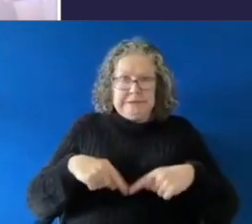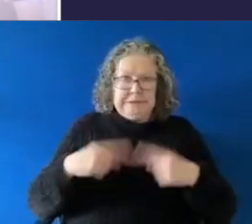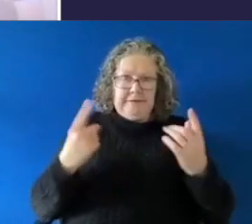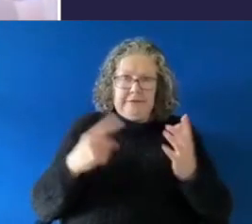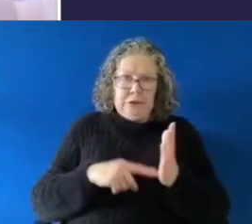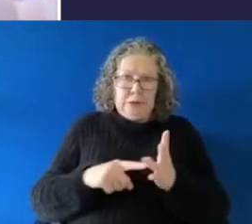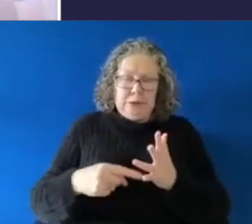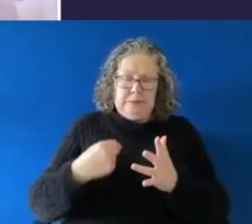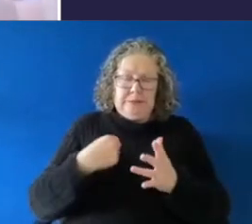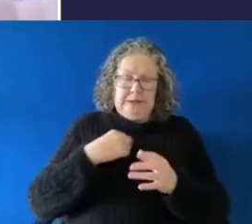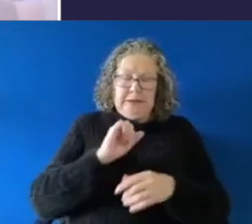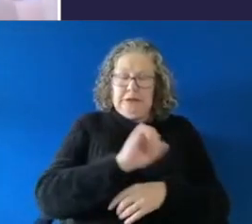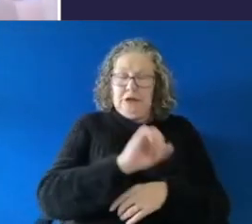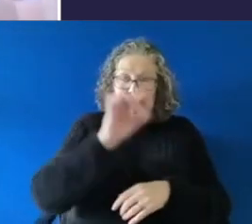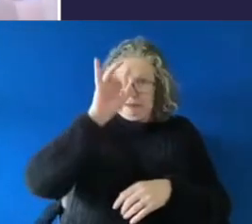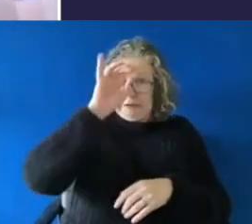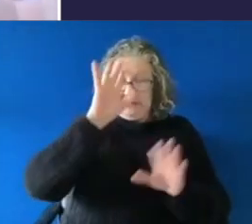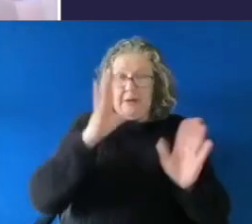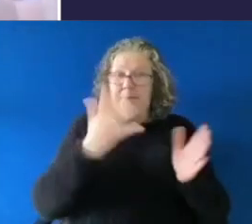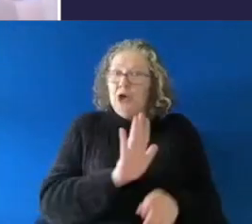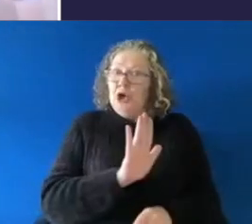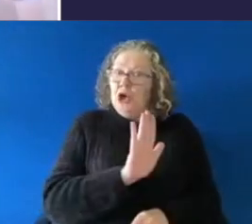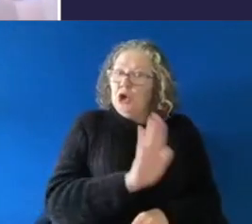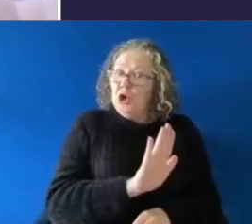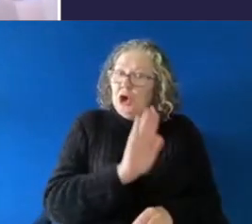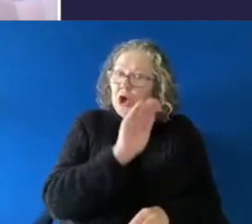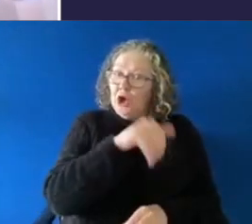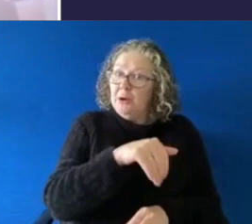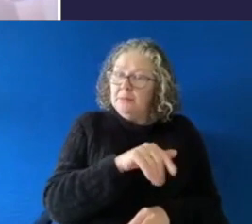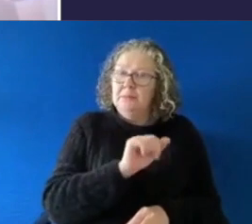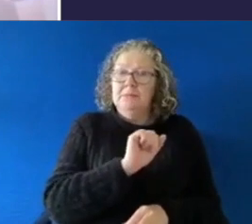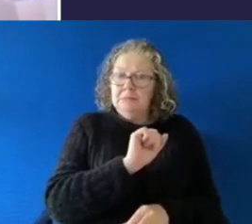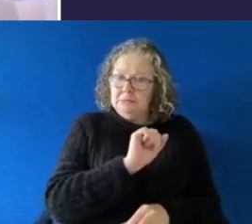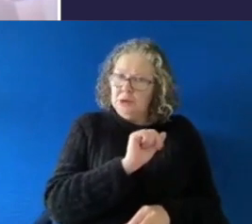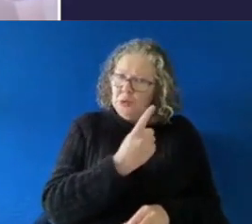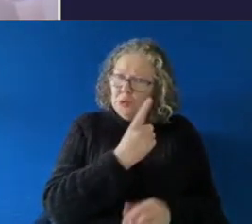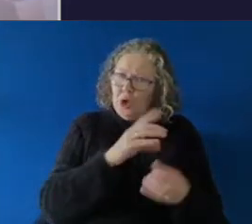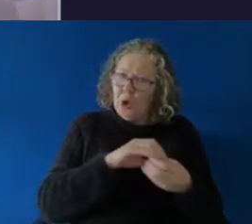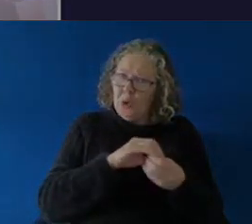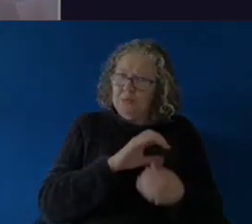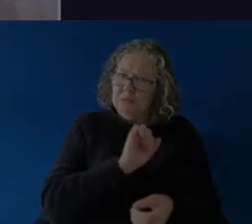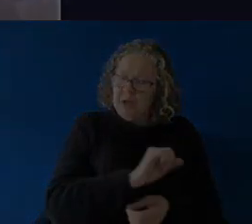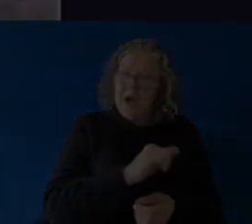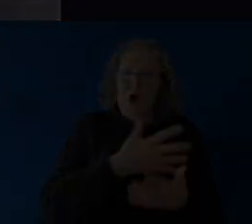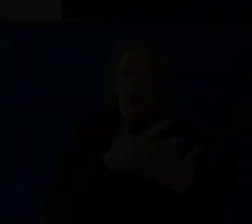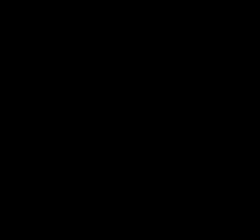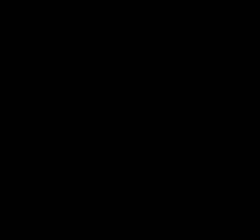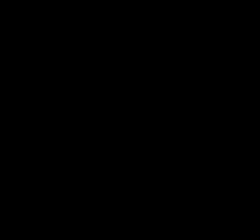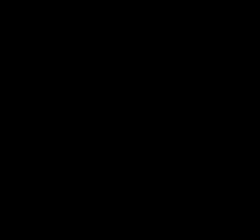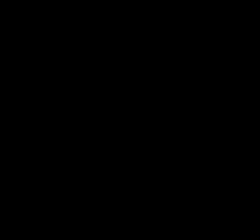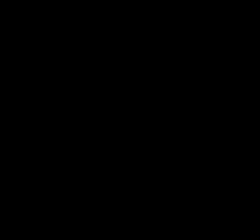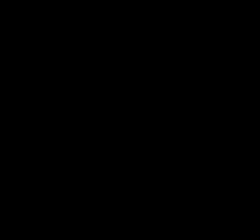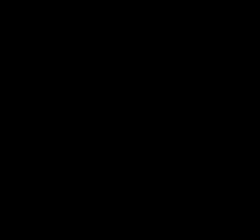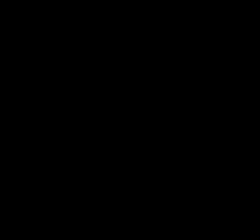crazy, but, it's her home and she owns it, and lots of people come into that space and enjoy it with her.